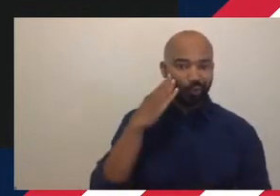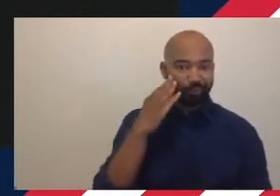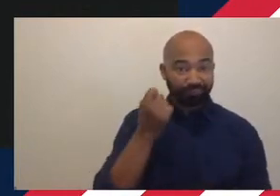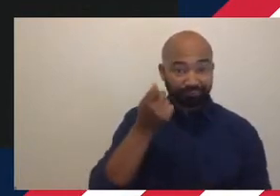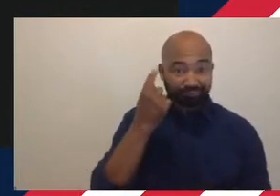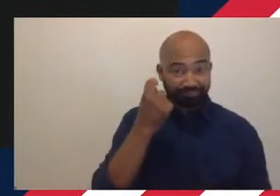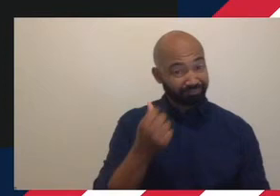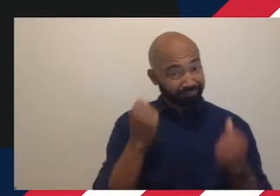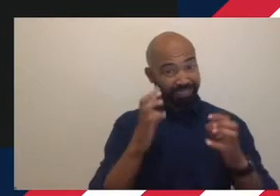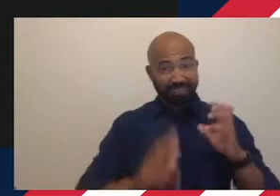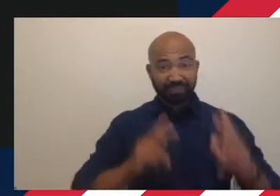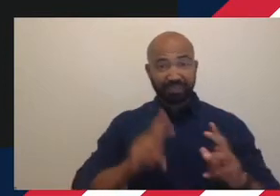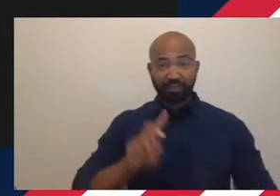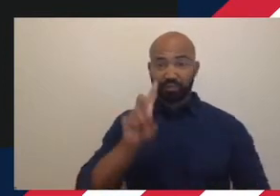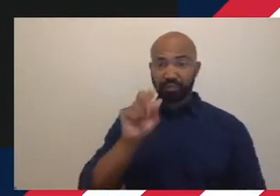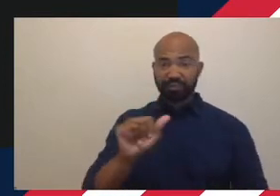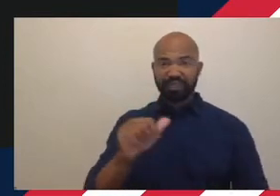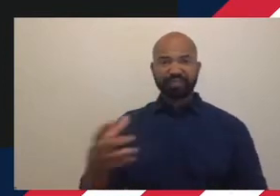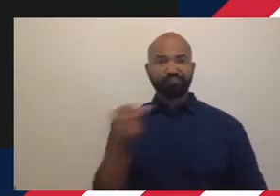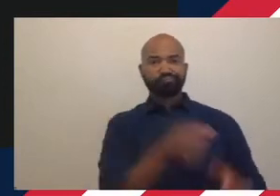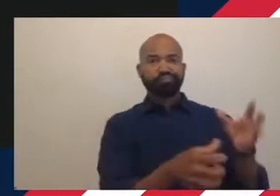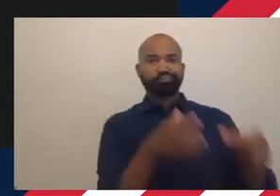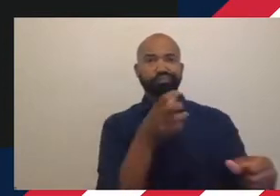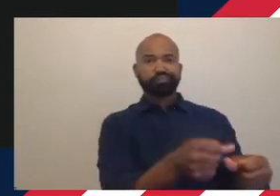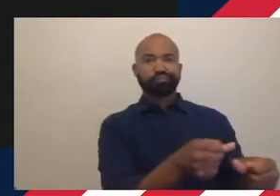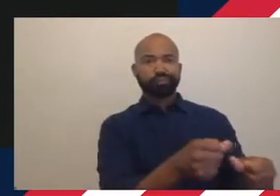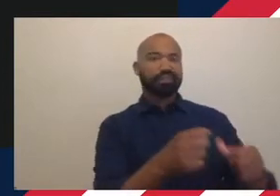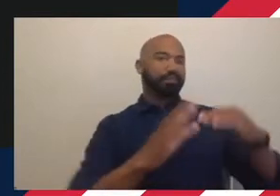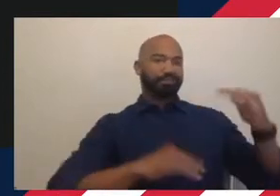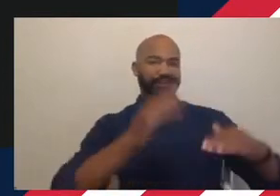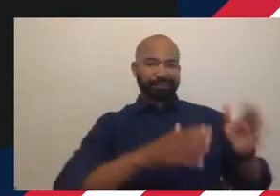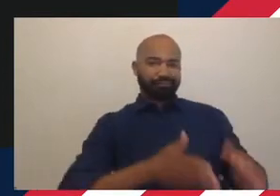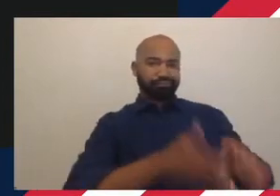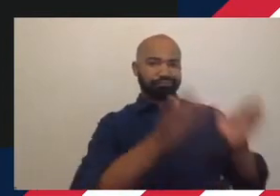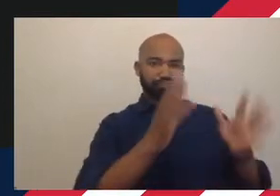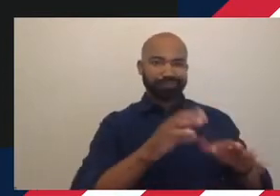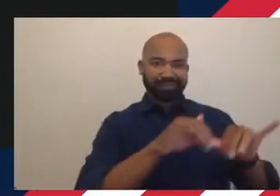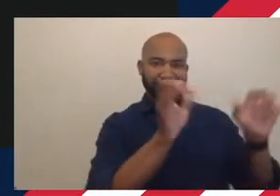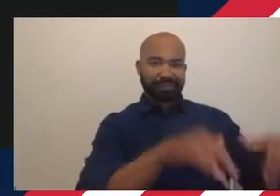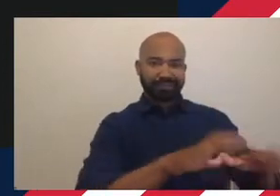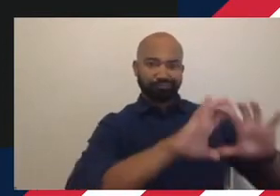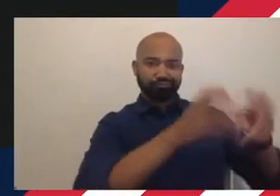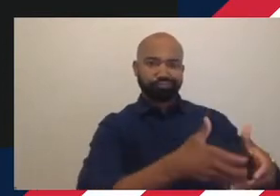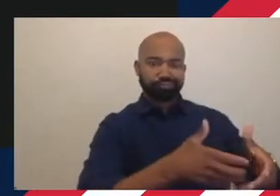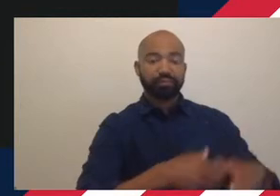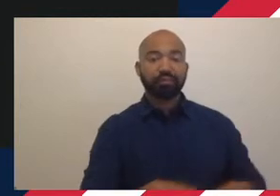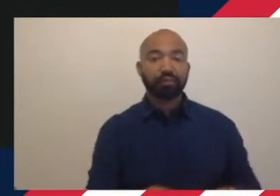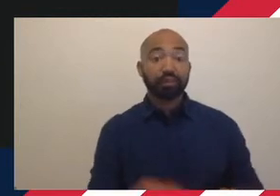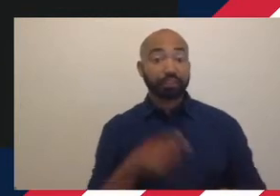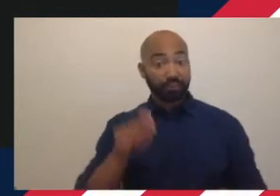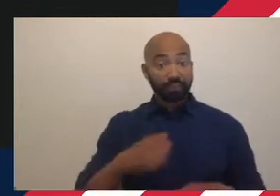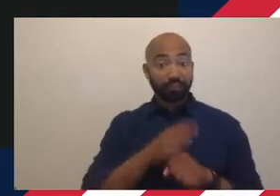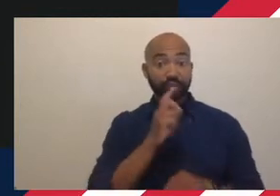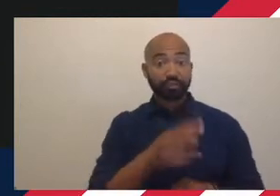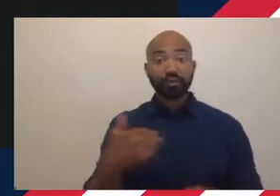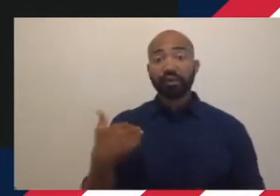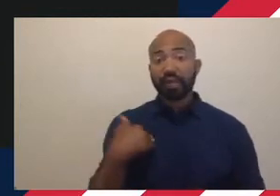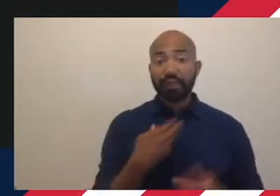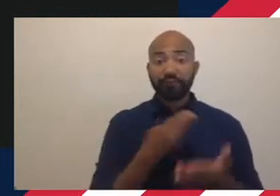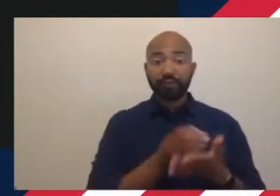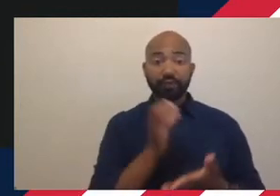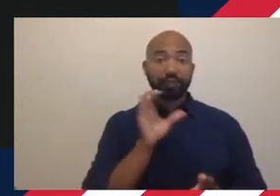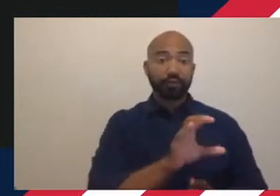largely institutionalized. So one thing we really need more of is funding for home and community-based services,